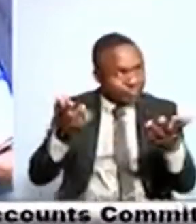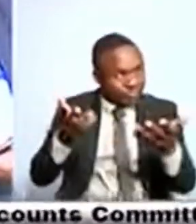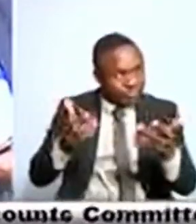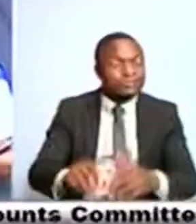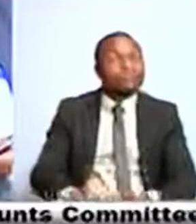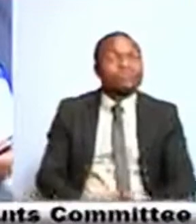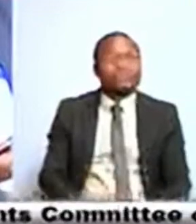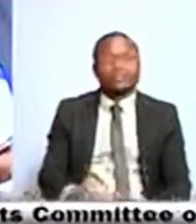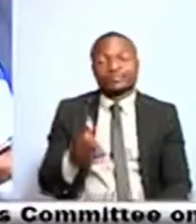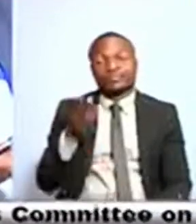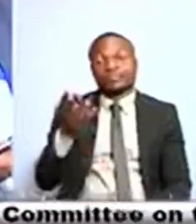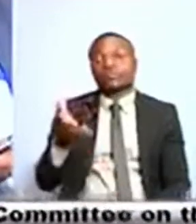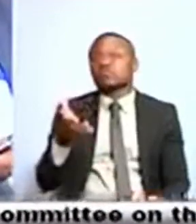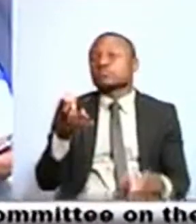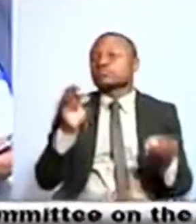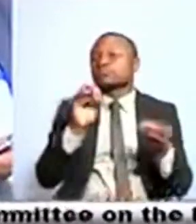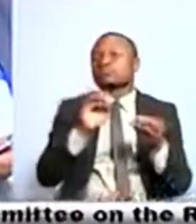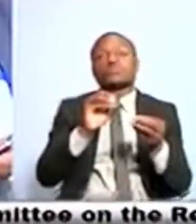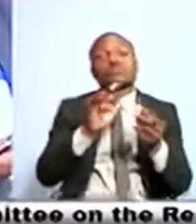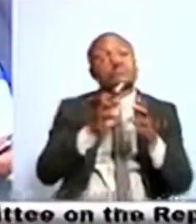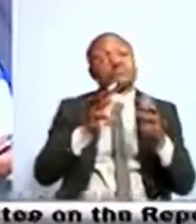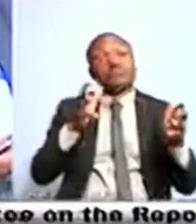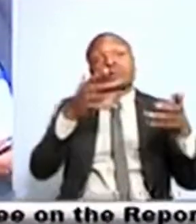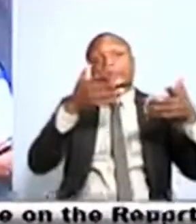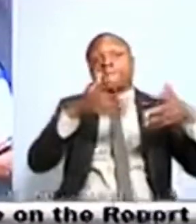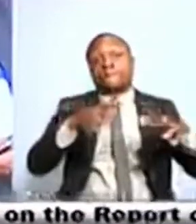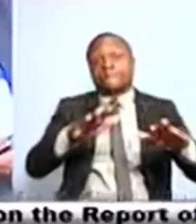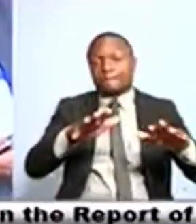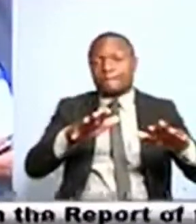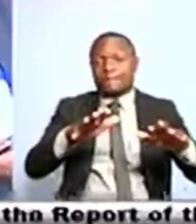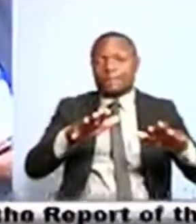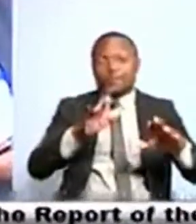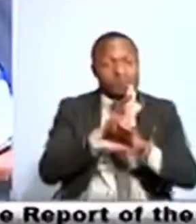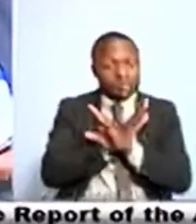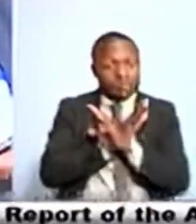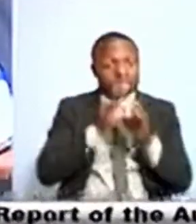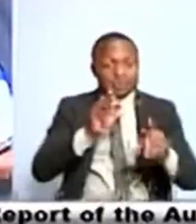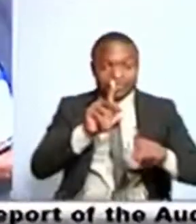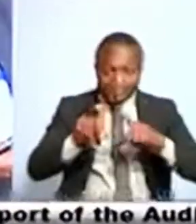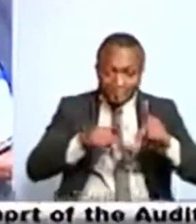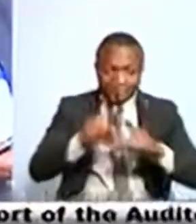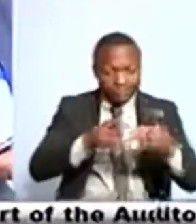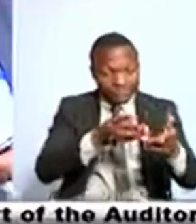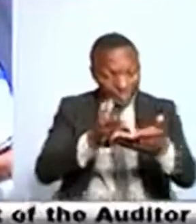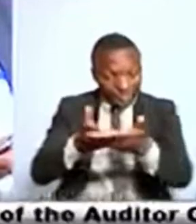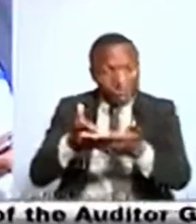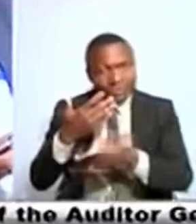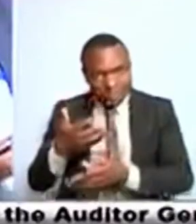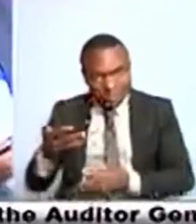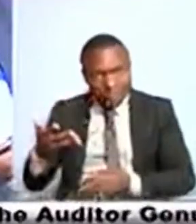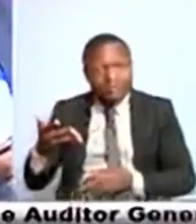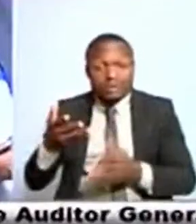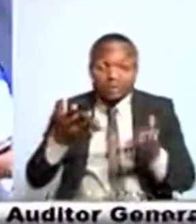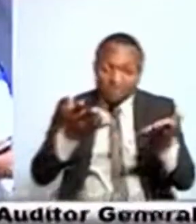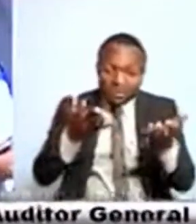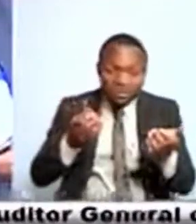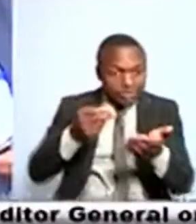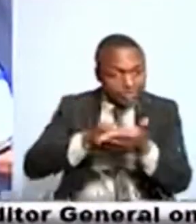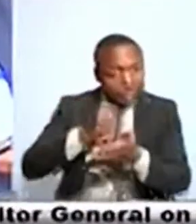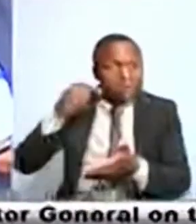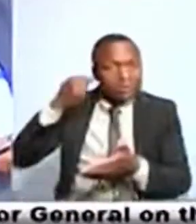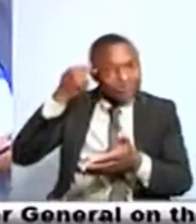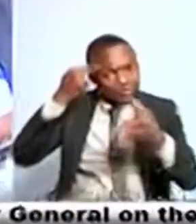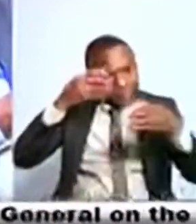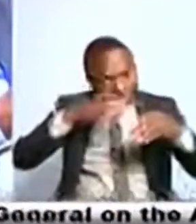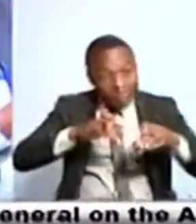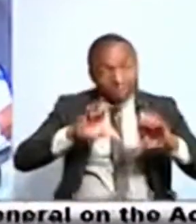That is a lot of loss and wastefulness to the Zambian people. And these are the things which we want the new Dawn government to continue